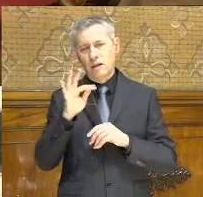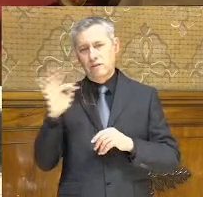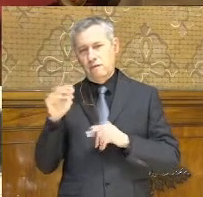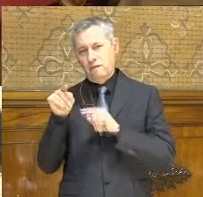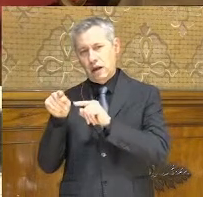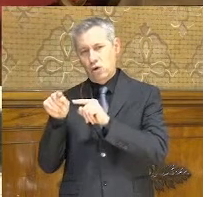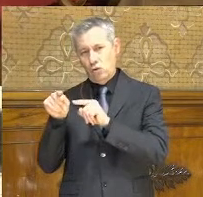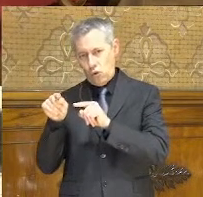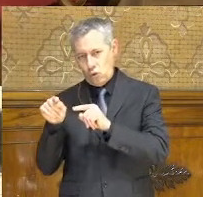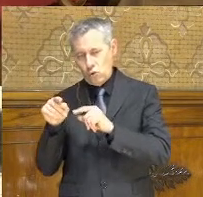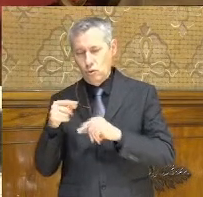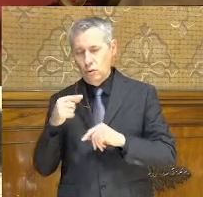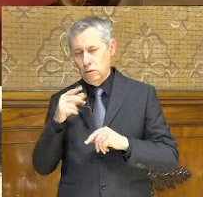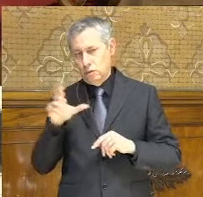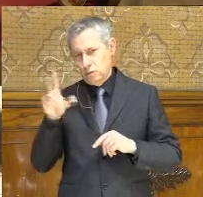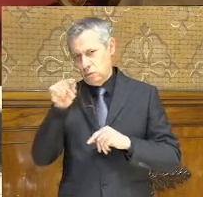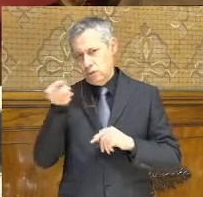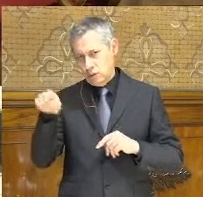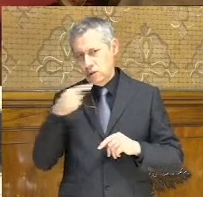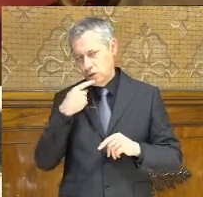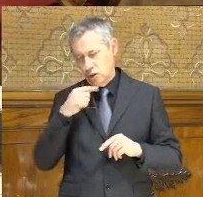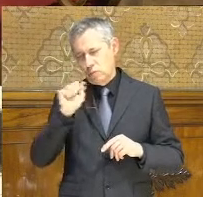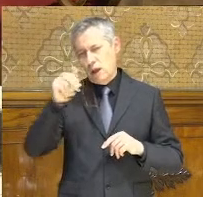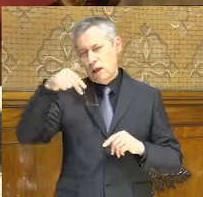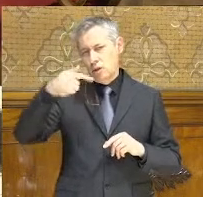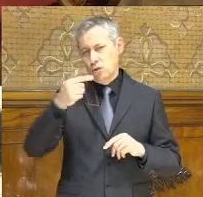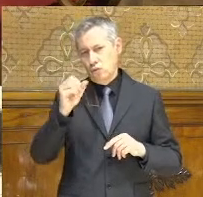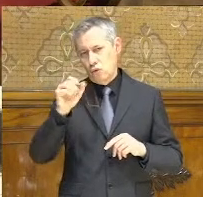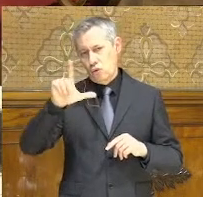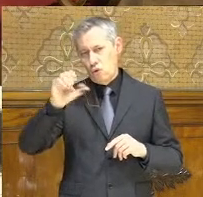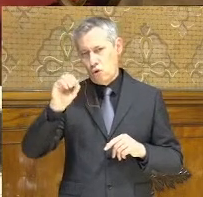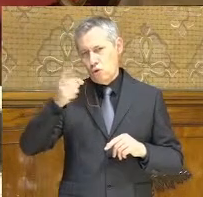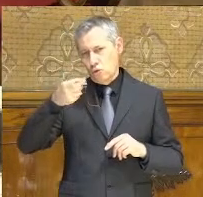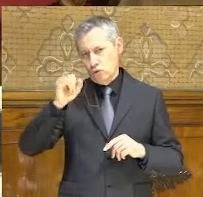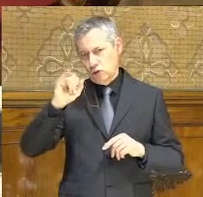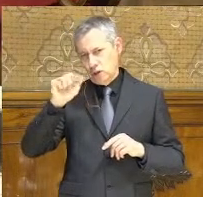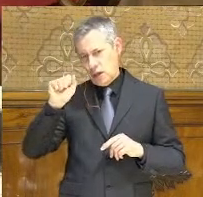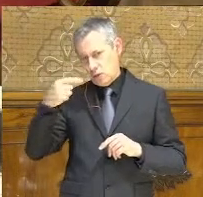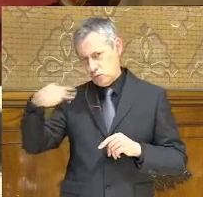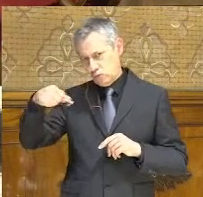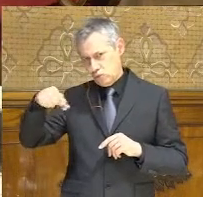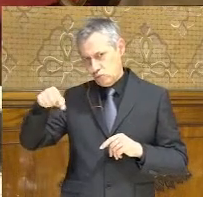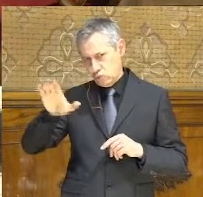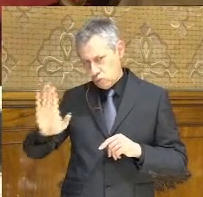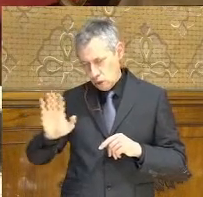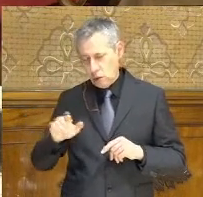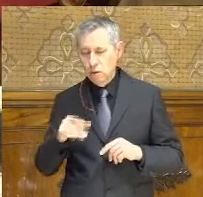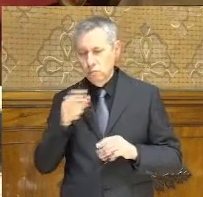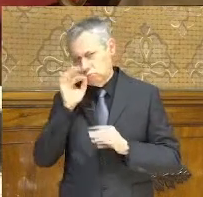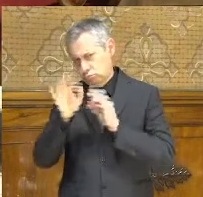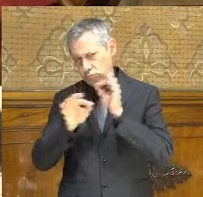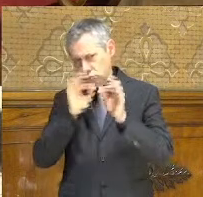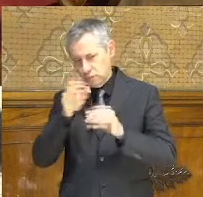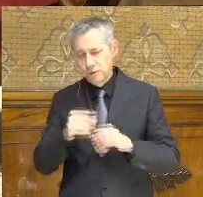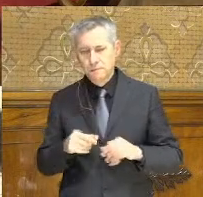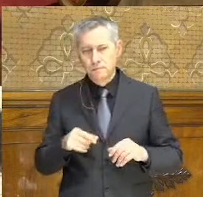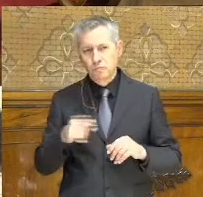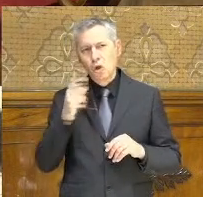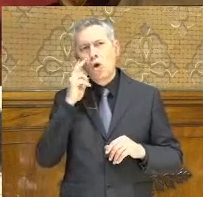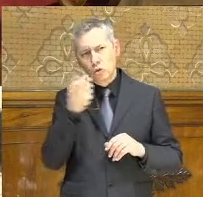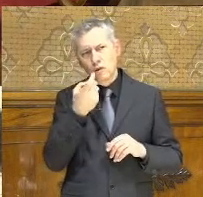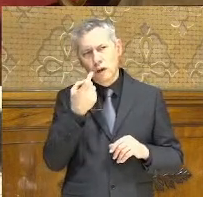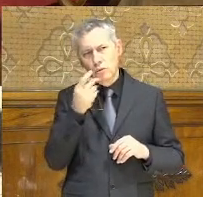and ontology, and it's in. And I found a piece in Fanon where